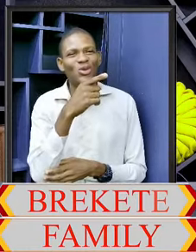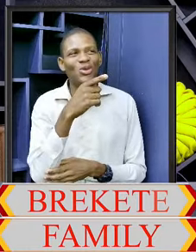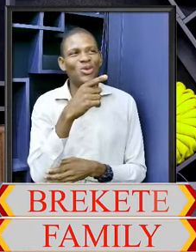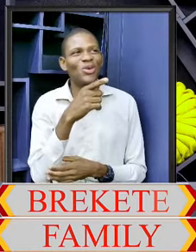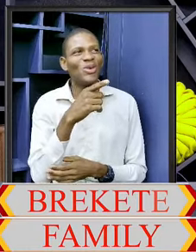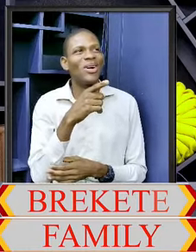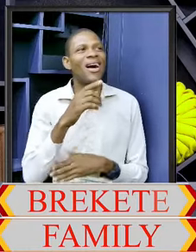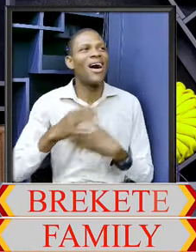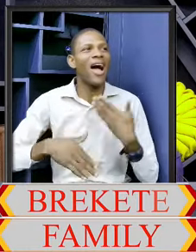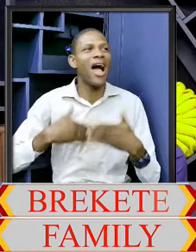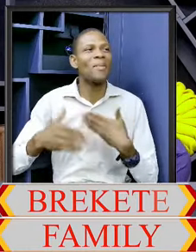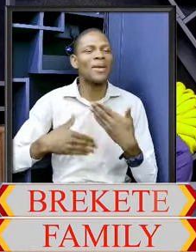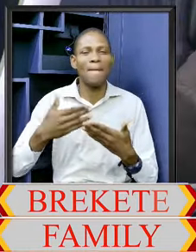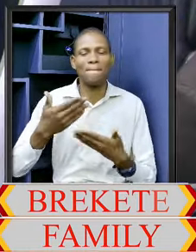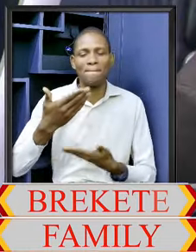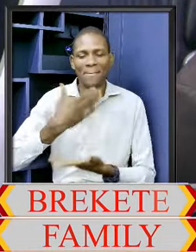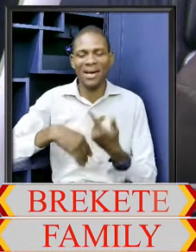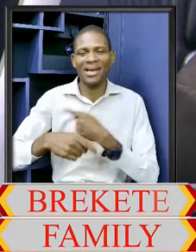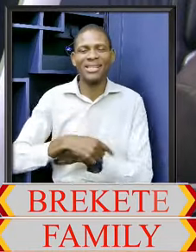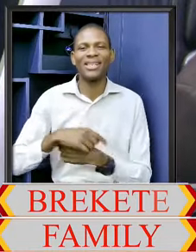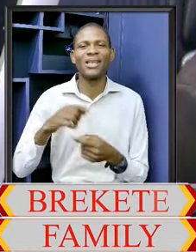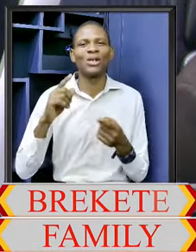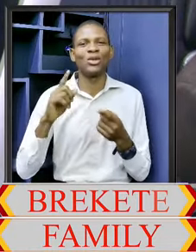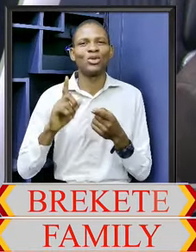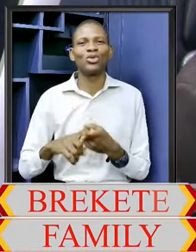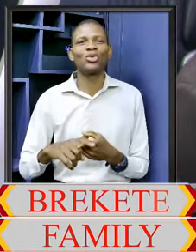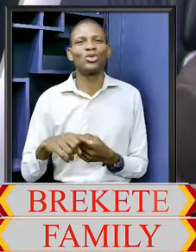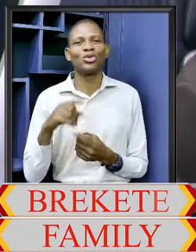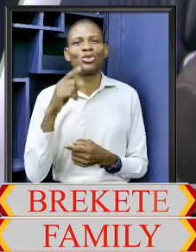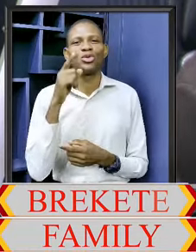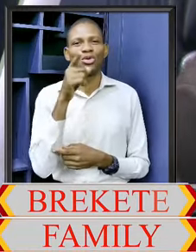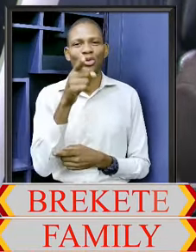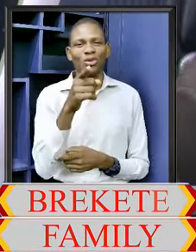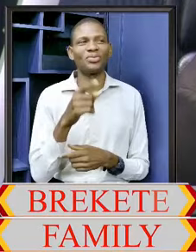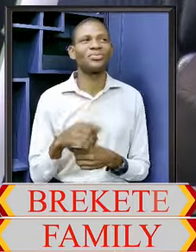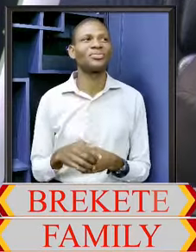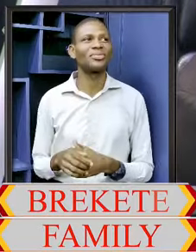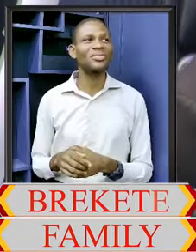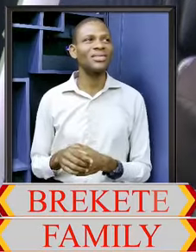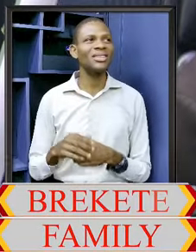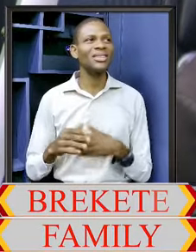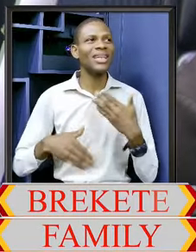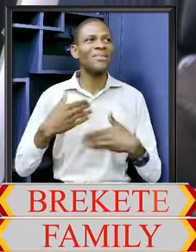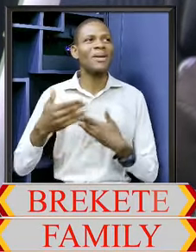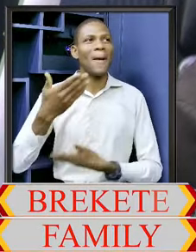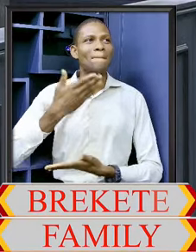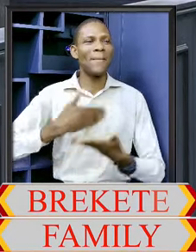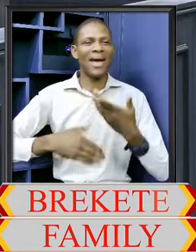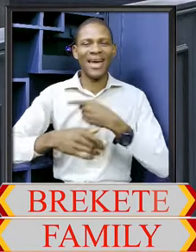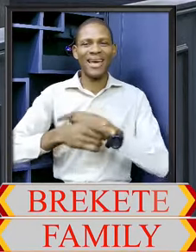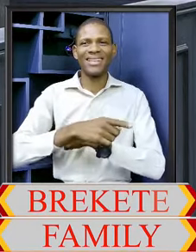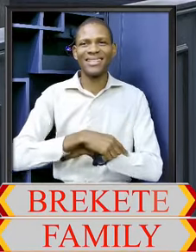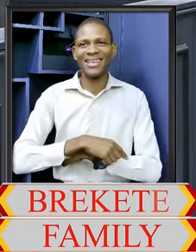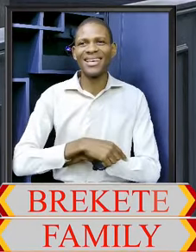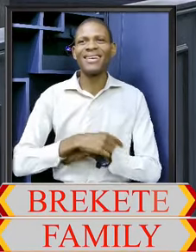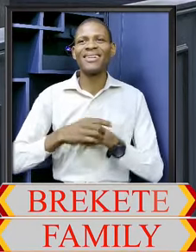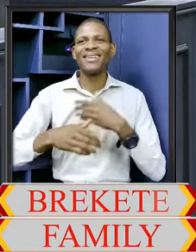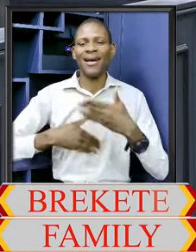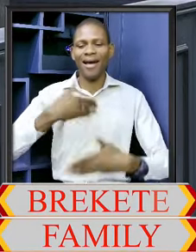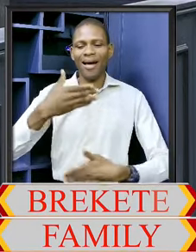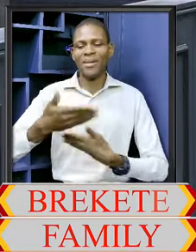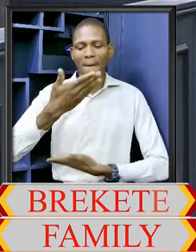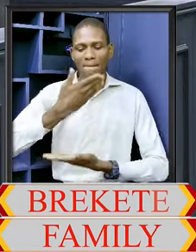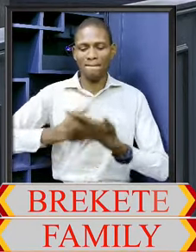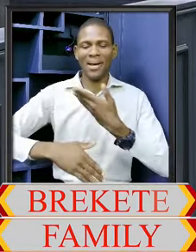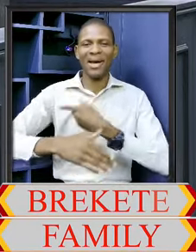you. Happy birthday to you. Happy